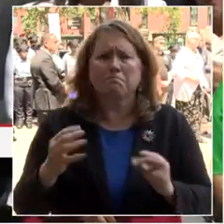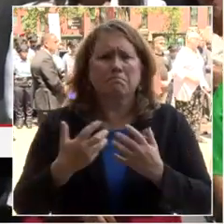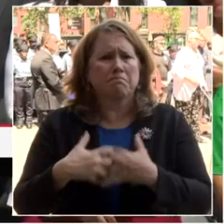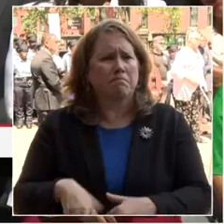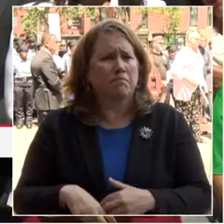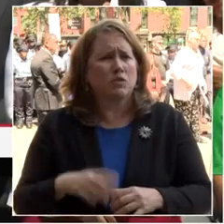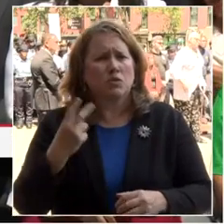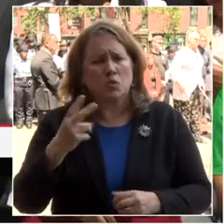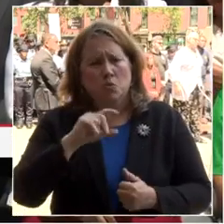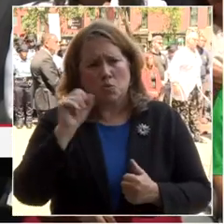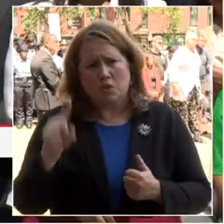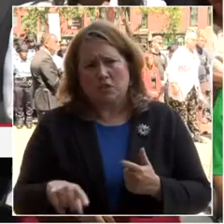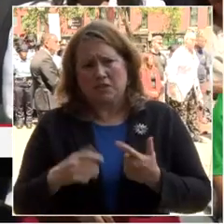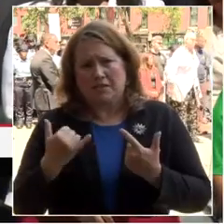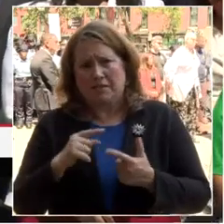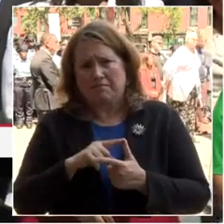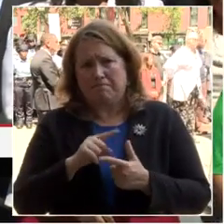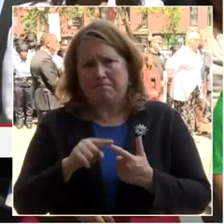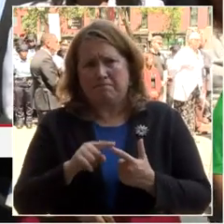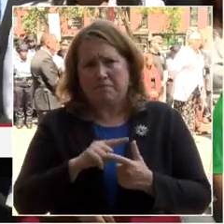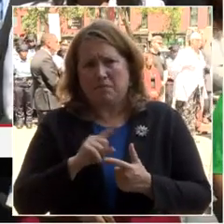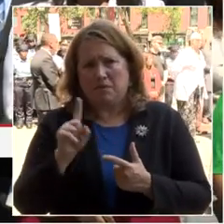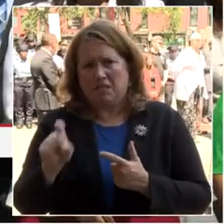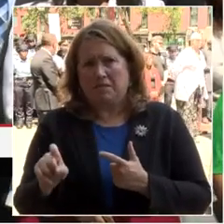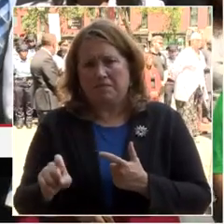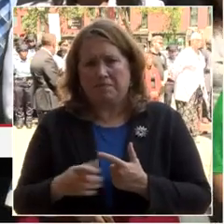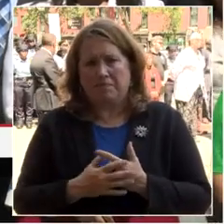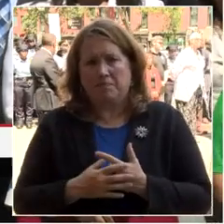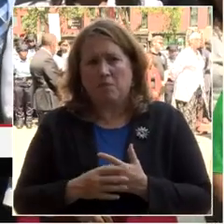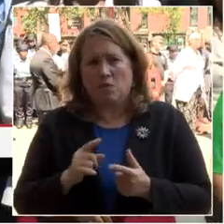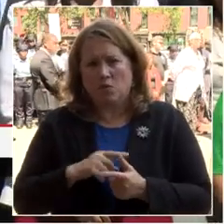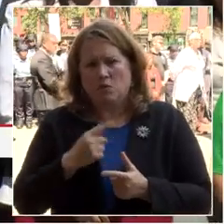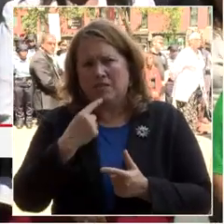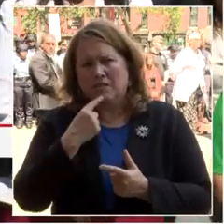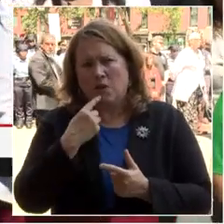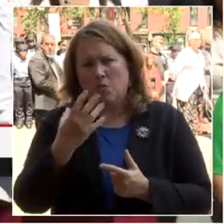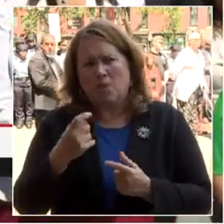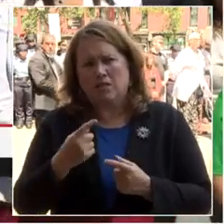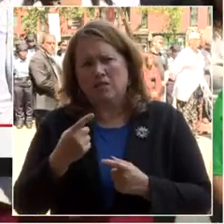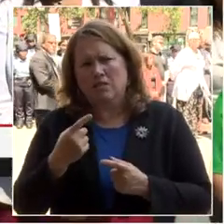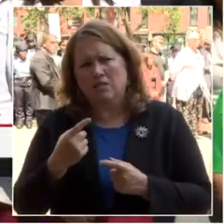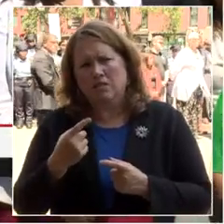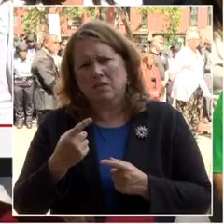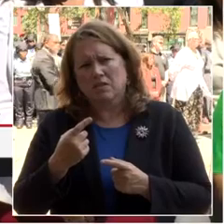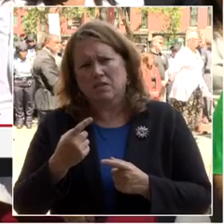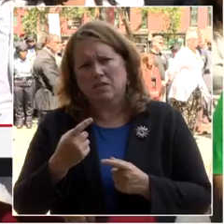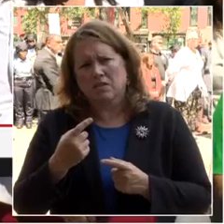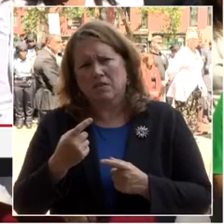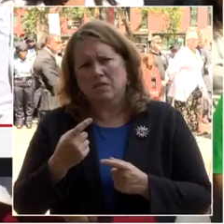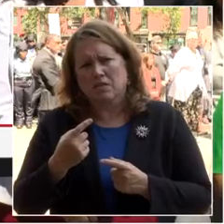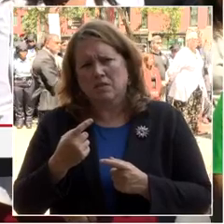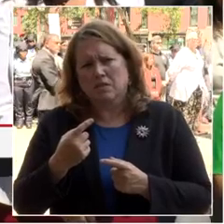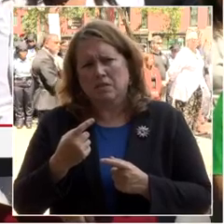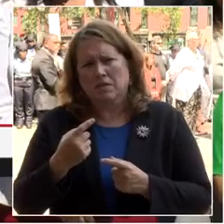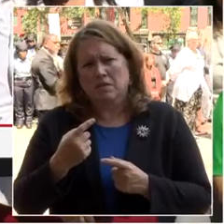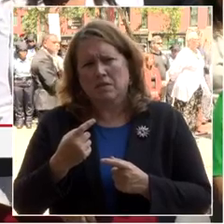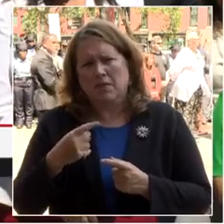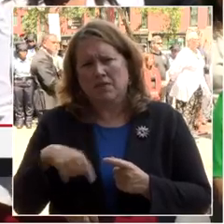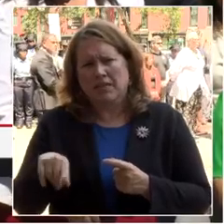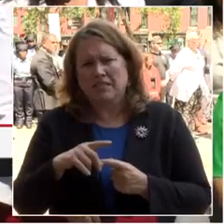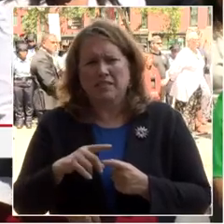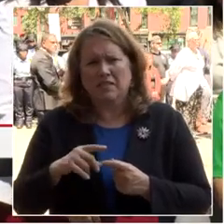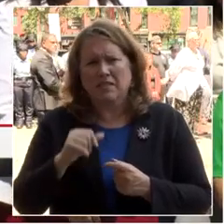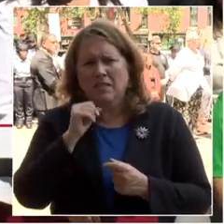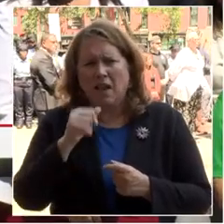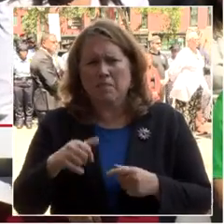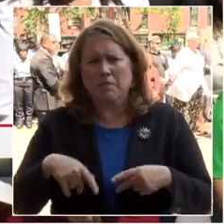questions. You all, Chief Conti and Mayor Bowser, both indicated you wanted to crack down on some of these unpermitted gatherings. You sort of